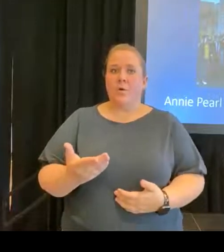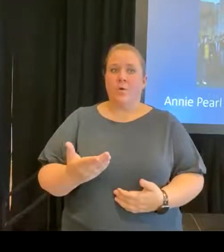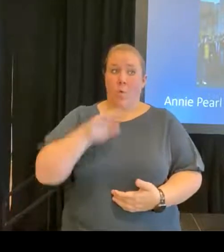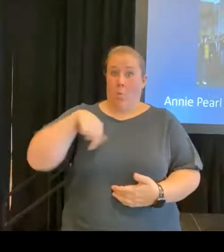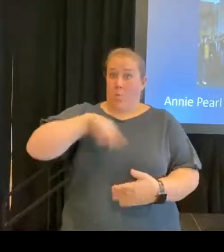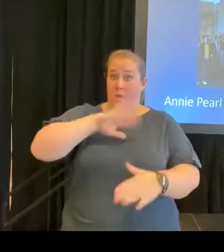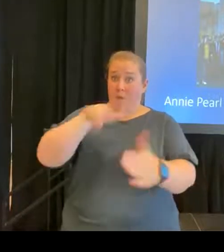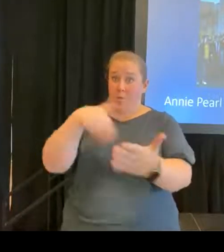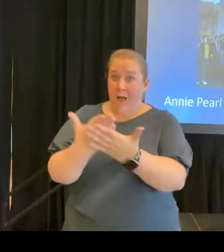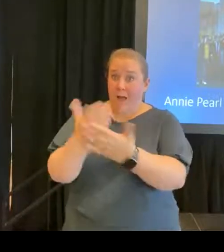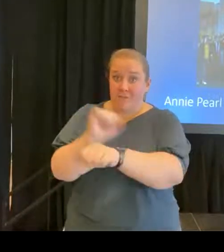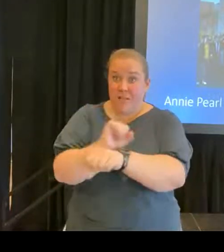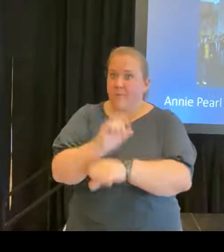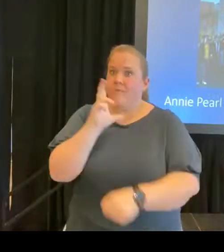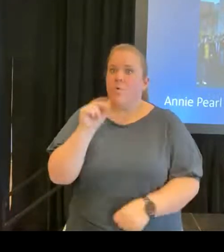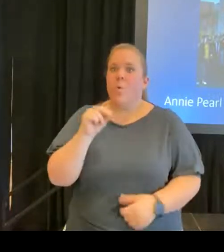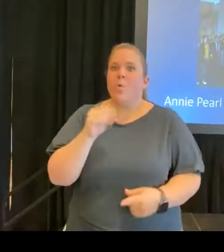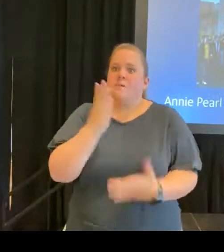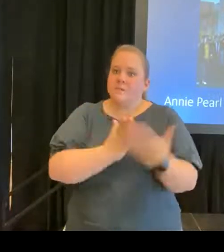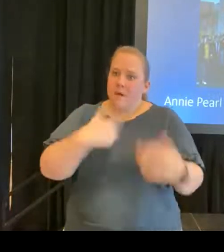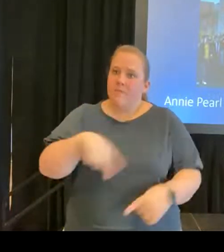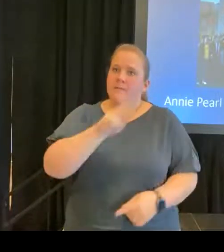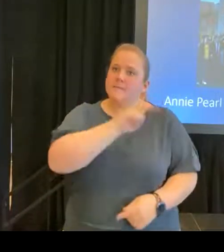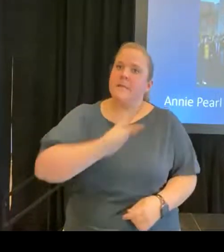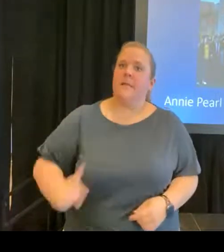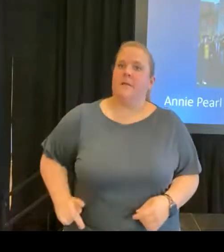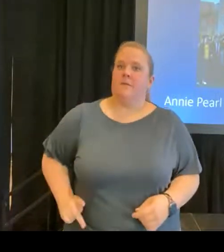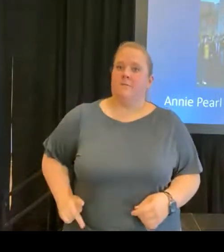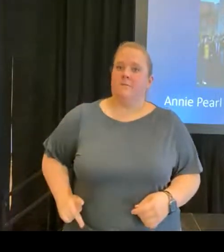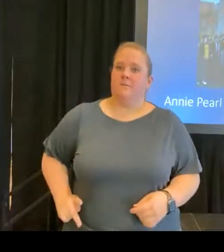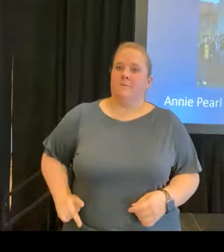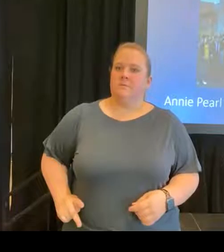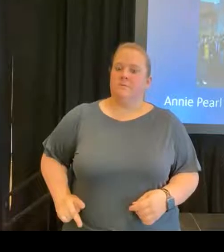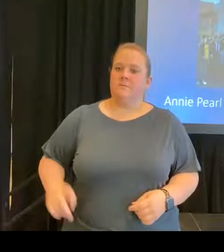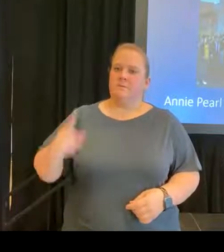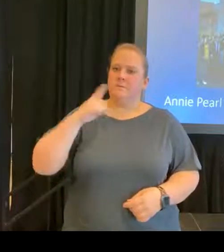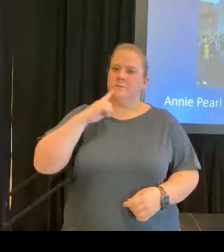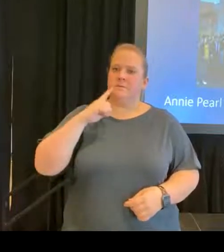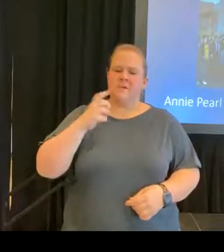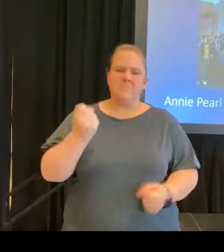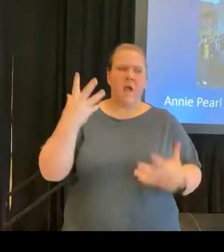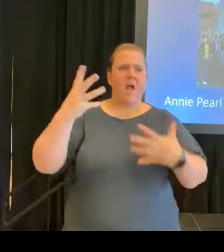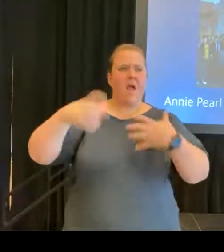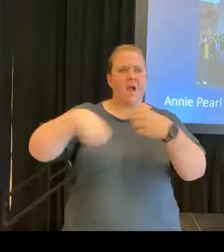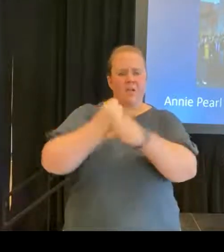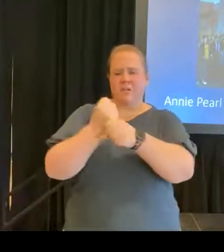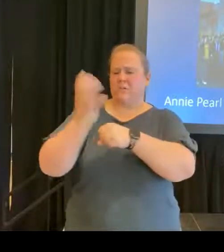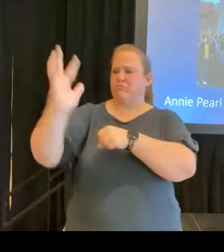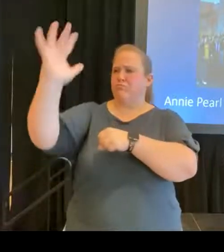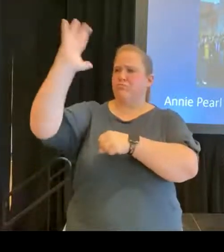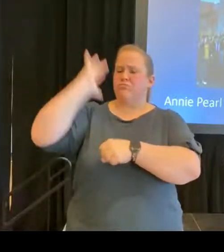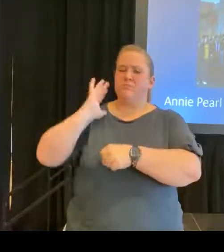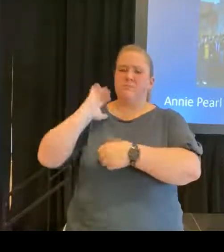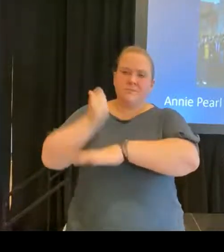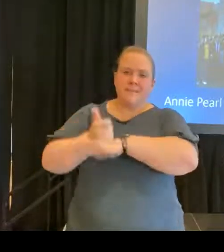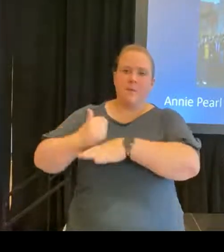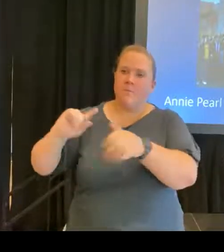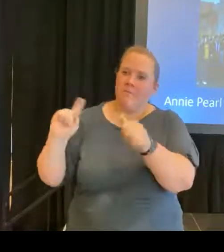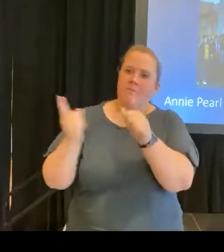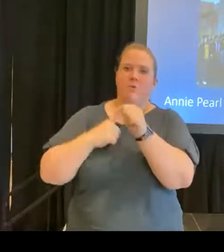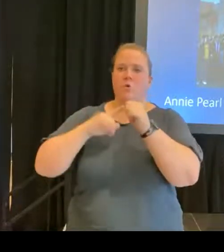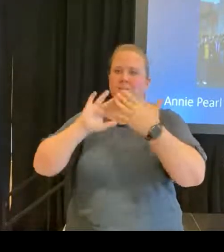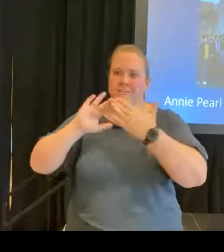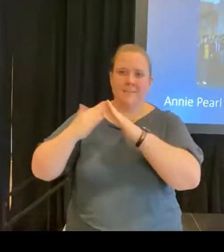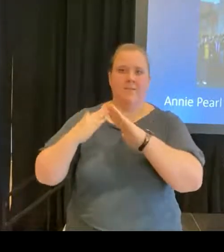we came here. Some of us were kings, and we, millions of years ago, where we created the first civilization in the